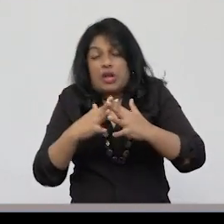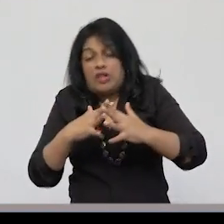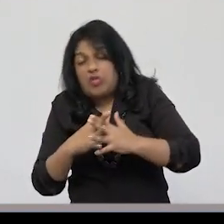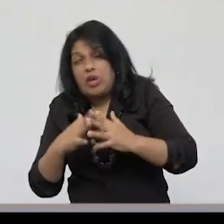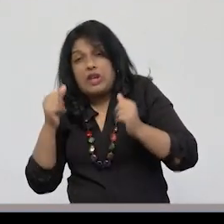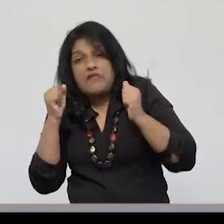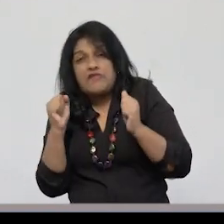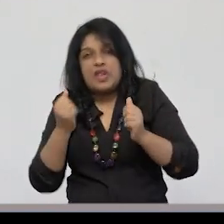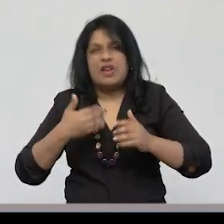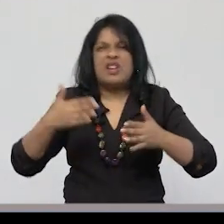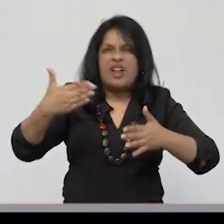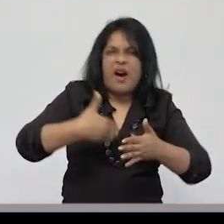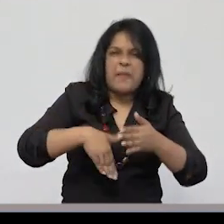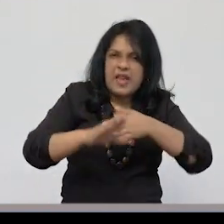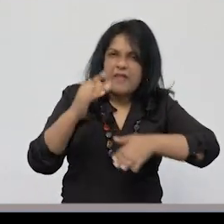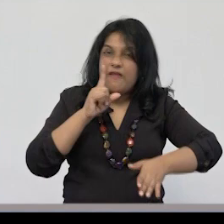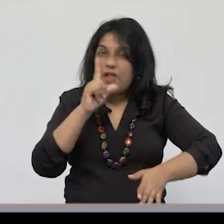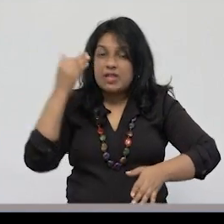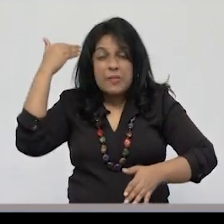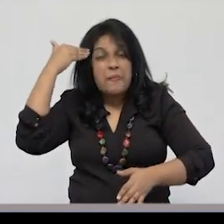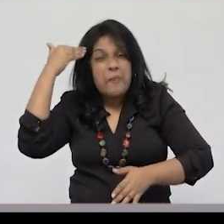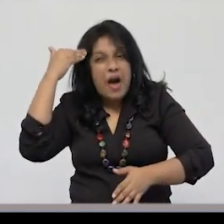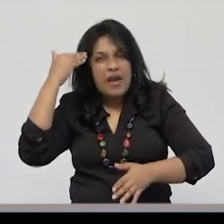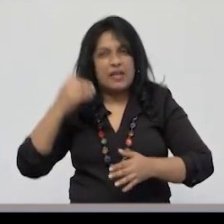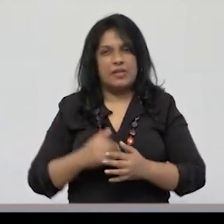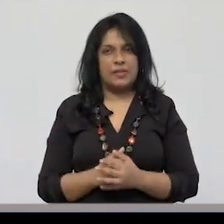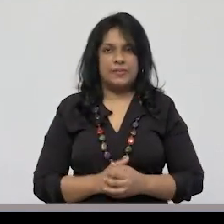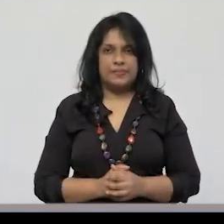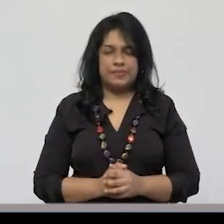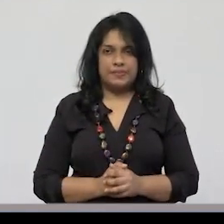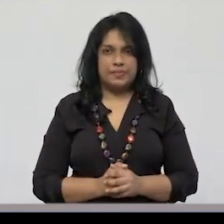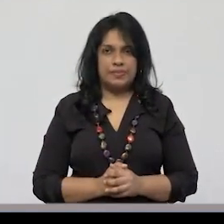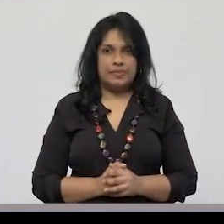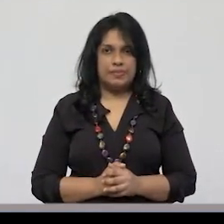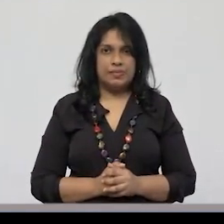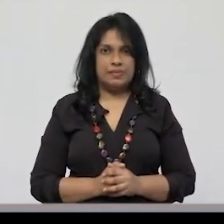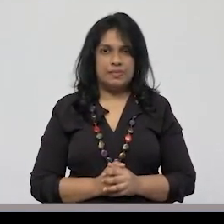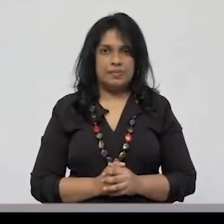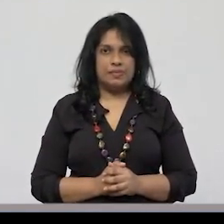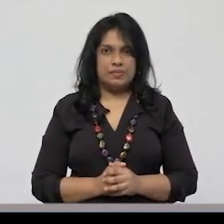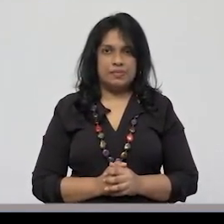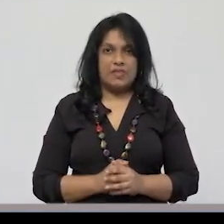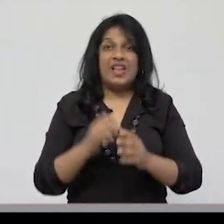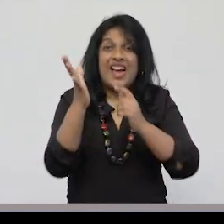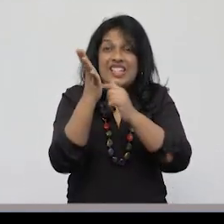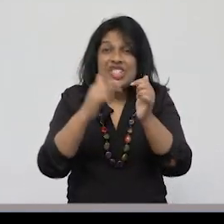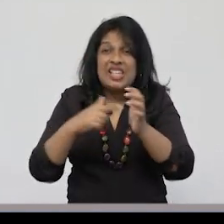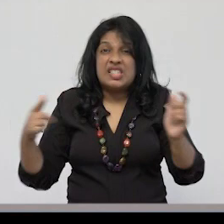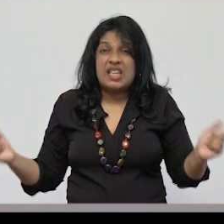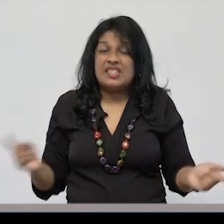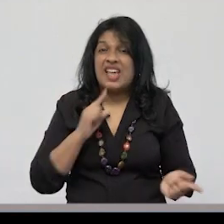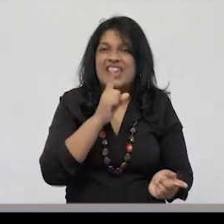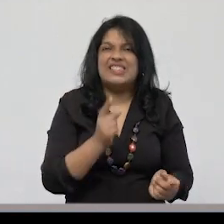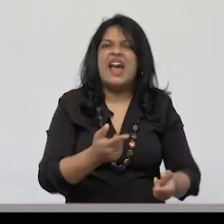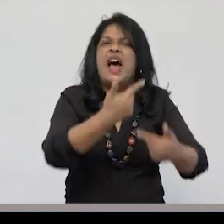verse 29, I am humble and gentle at heart. What can you learn from him? Be humble and